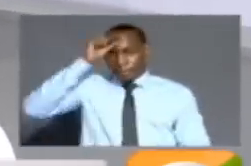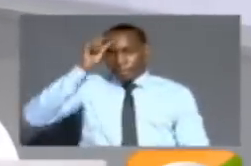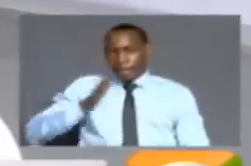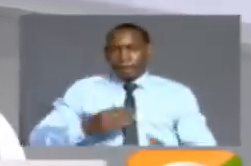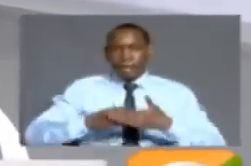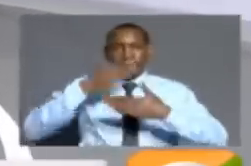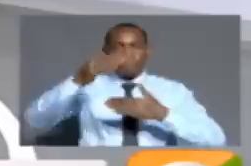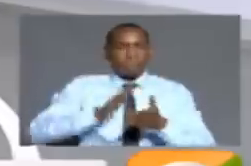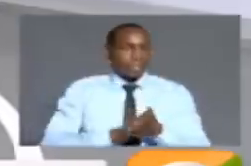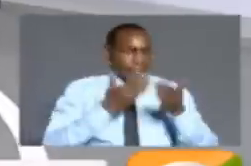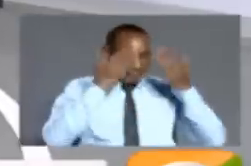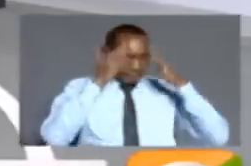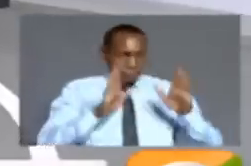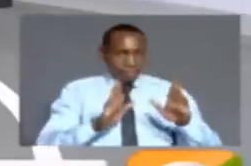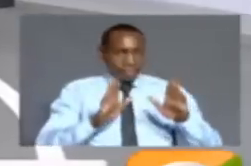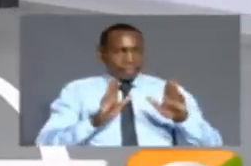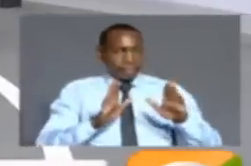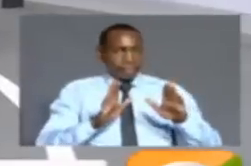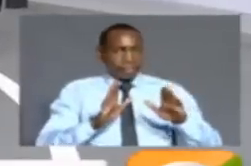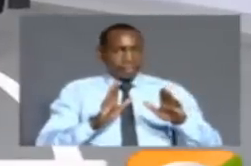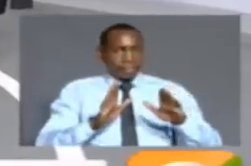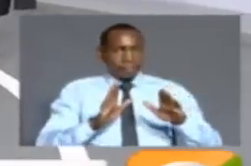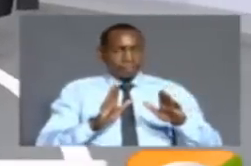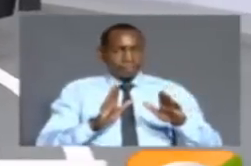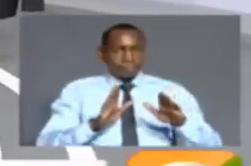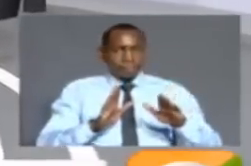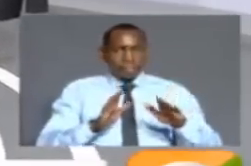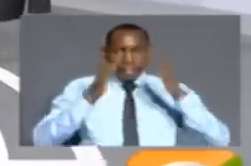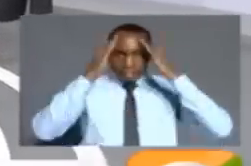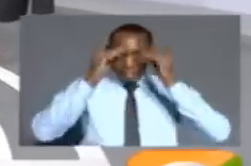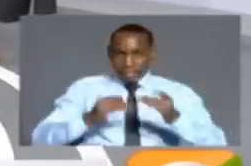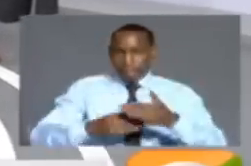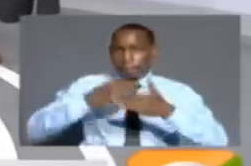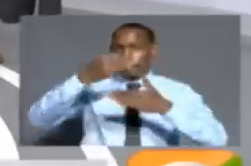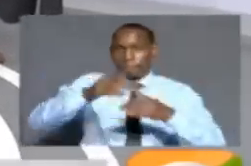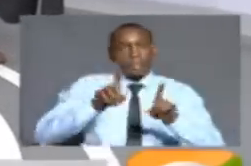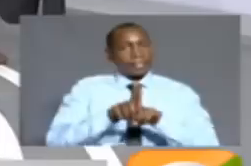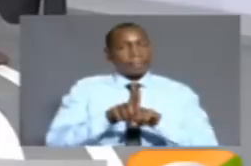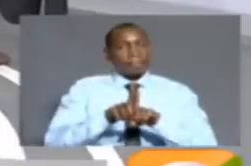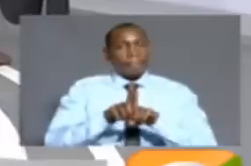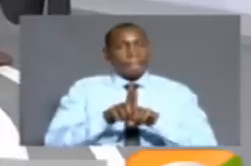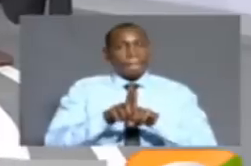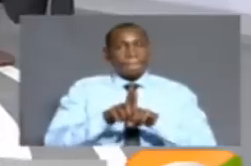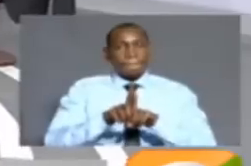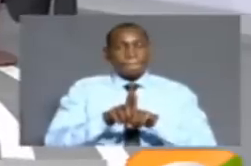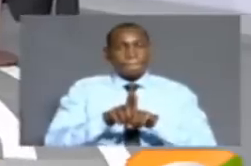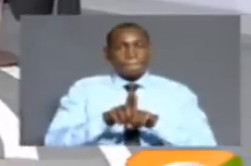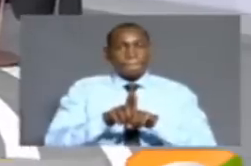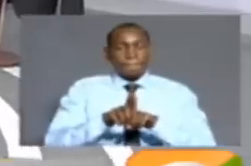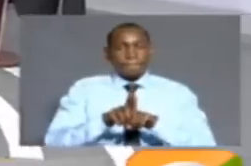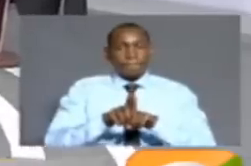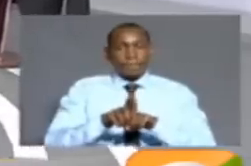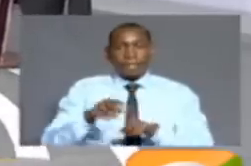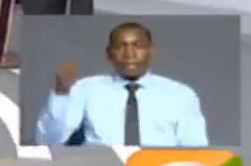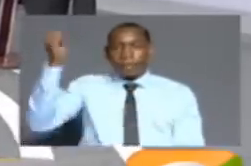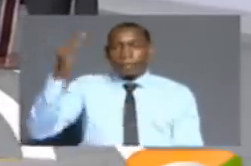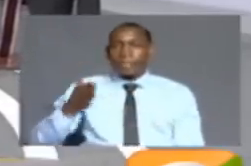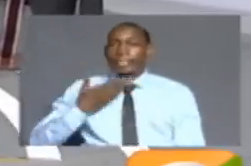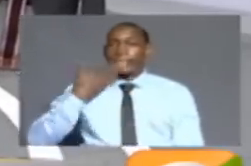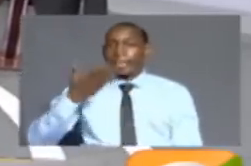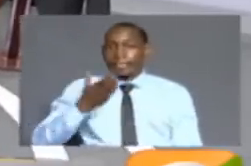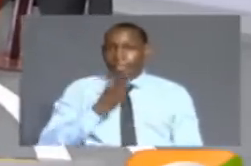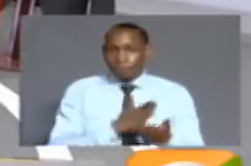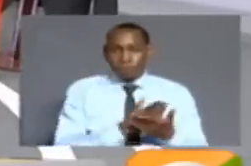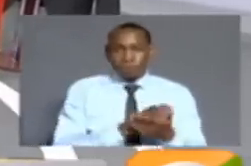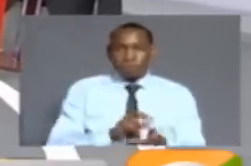don't know. I think I'll let, once I'll cross the bridge when we get there. Absolutely. You see politicians answer. No, but